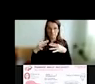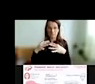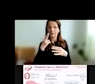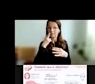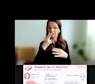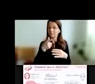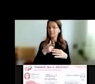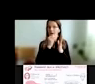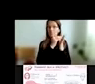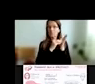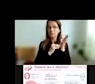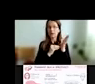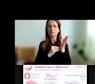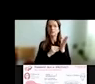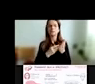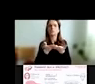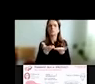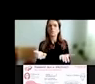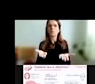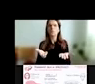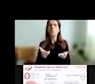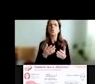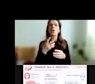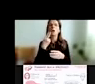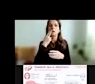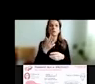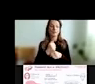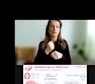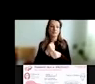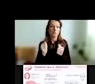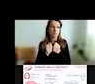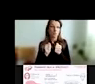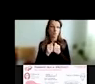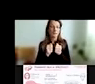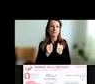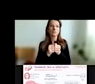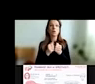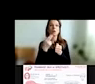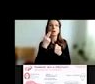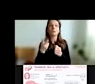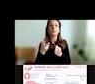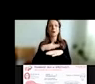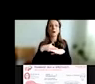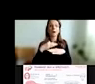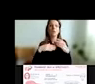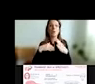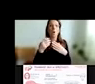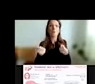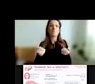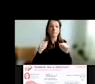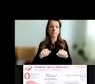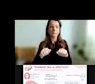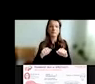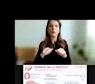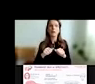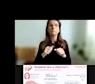situation on the labor market and the jobs and competences.